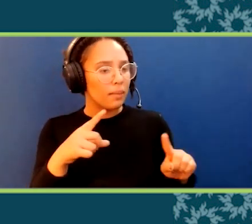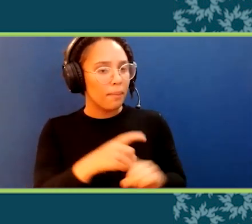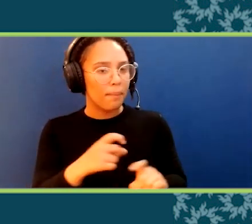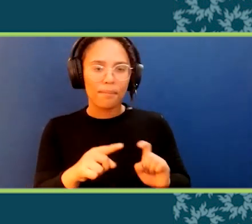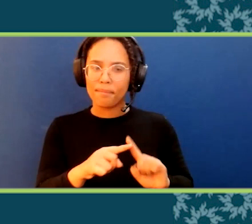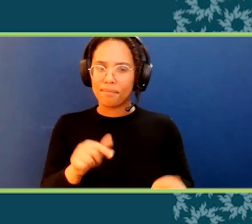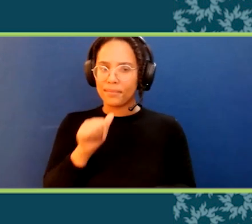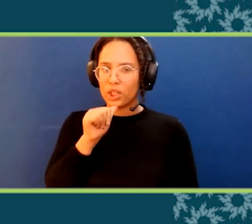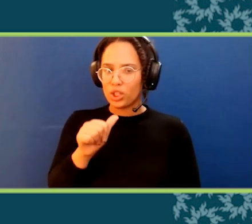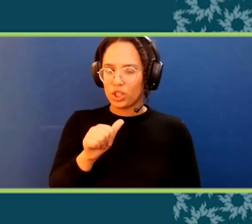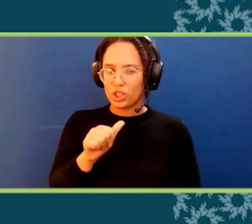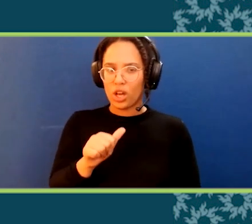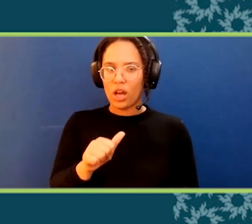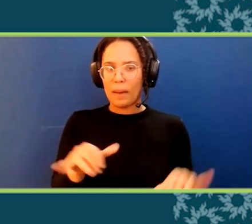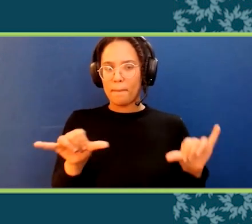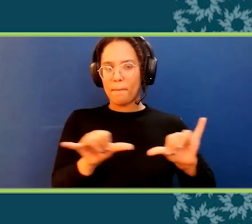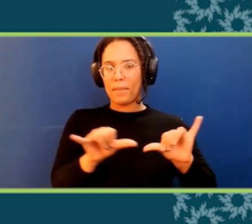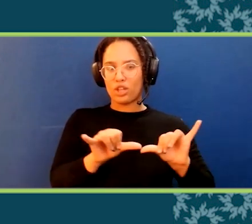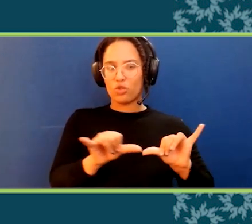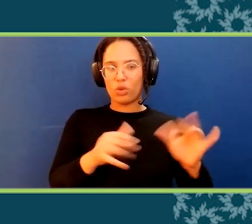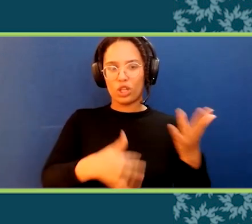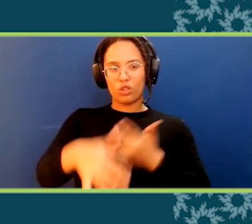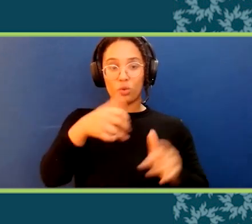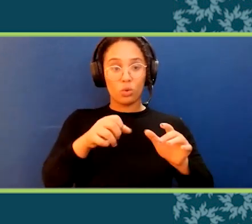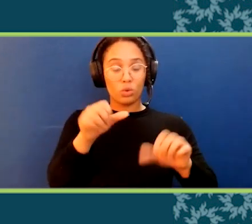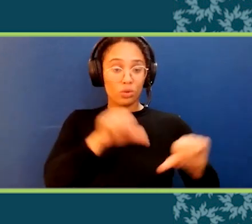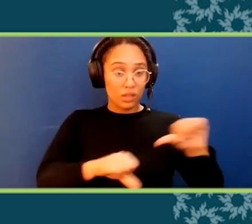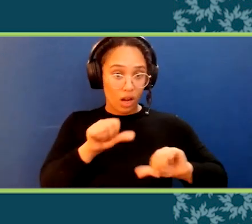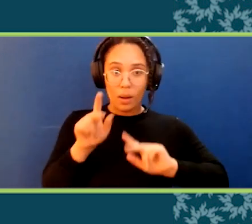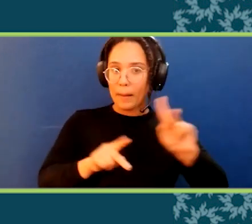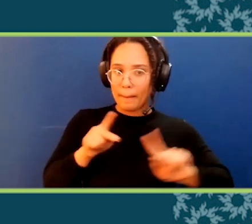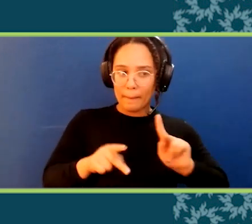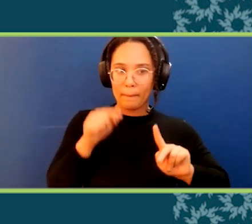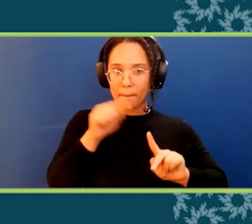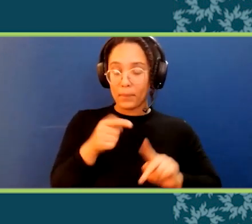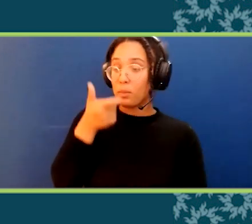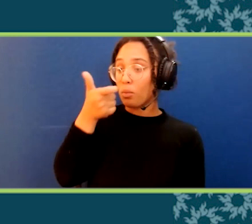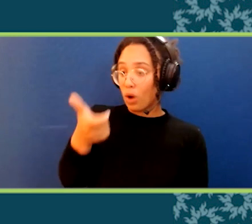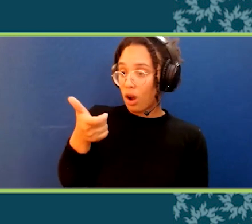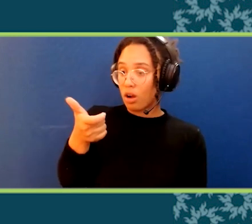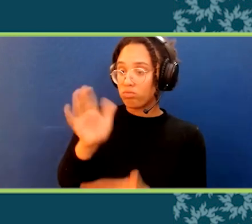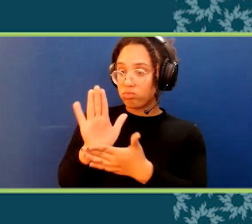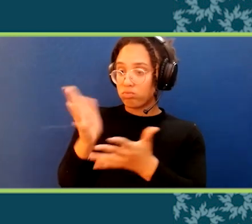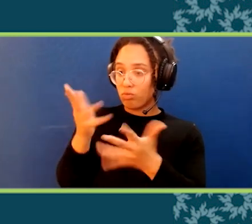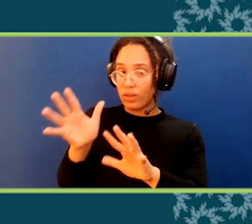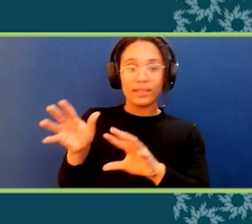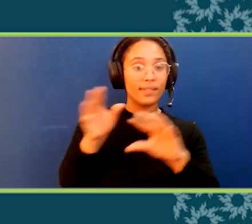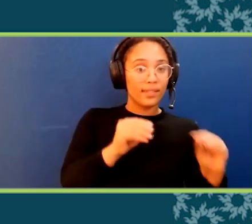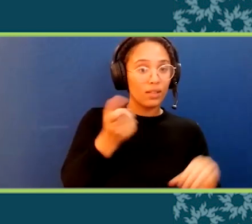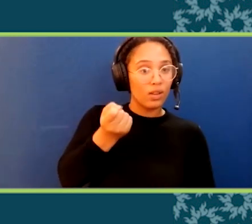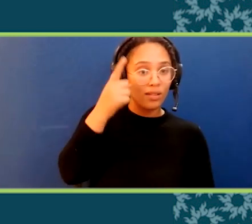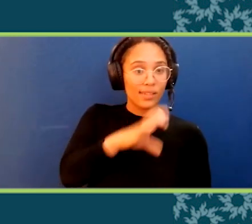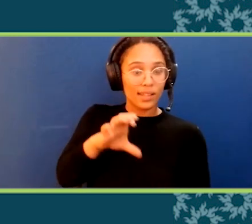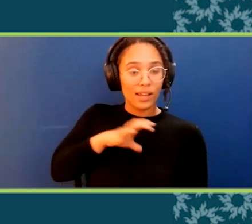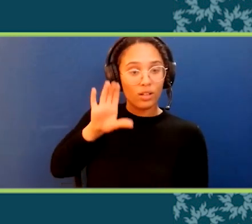science measurement. Are people really walking away with an understanding of the complexity of the character, or are they walking away with the